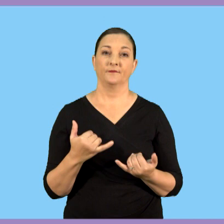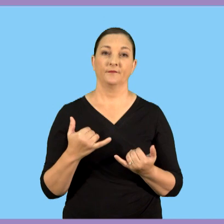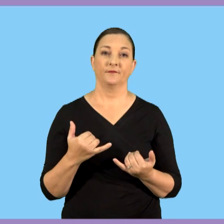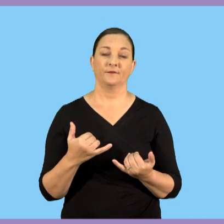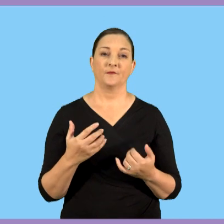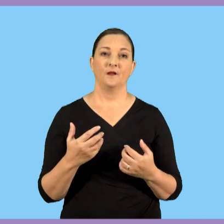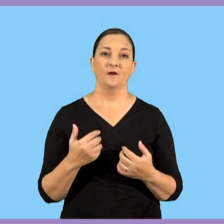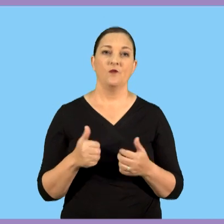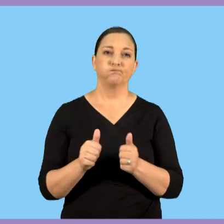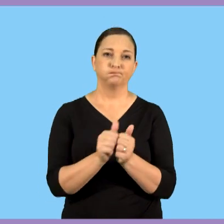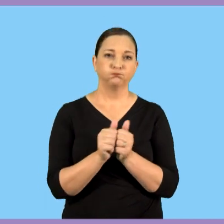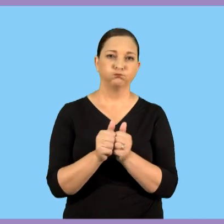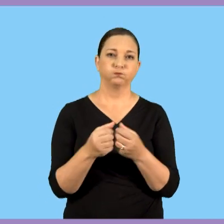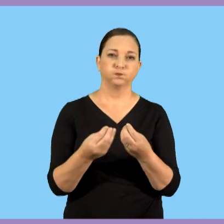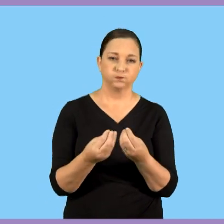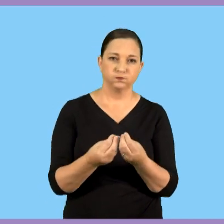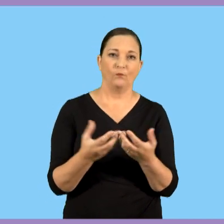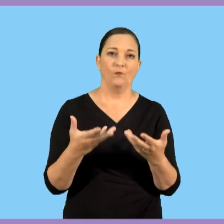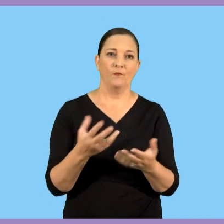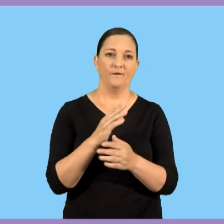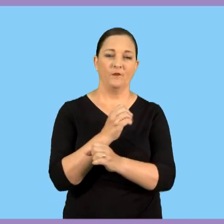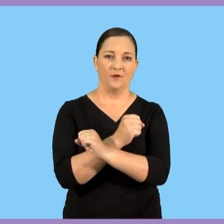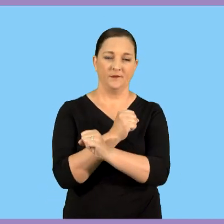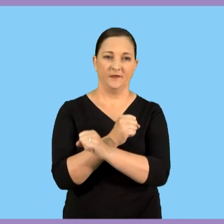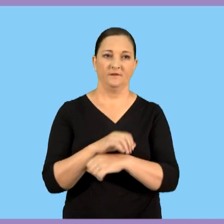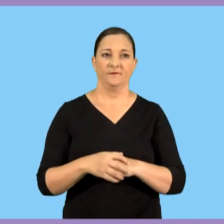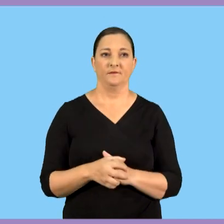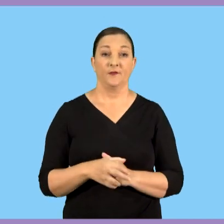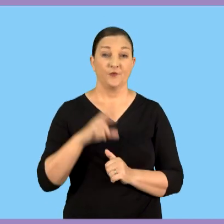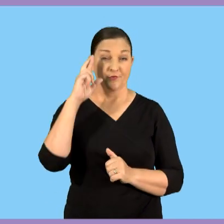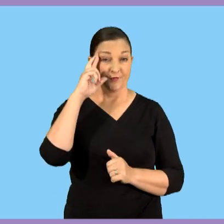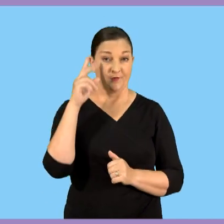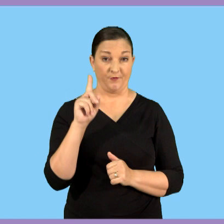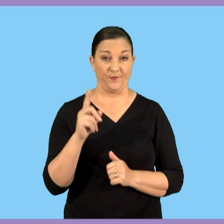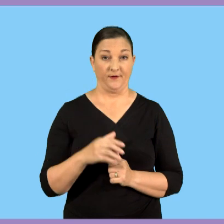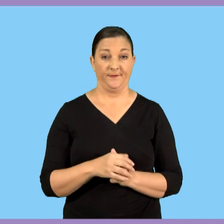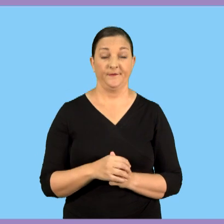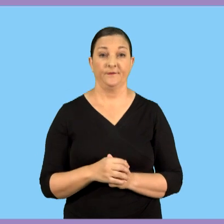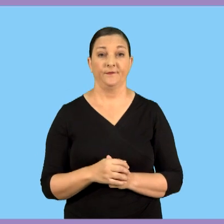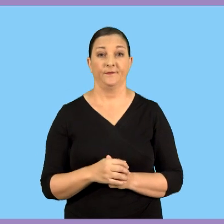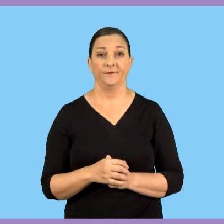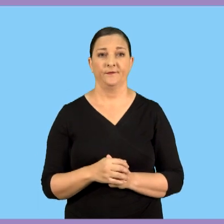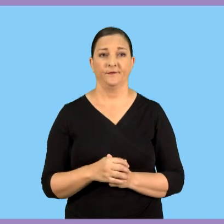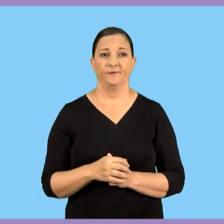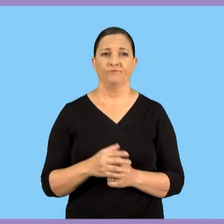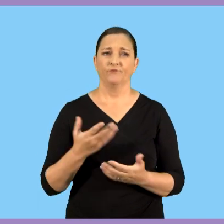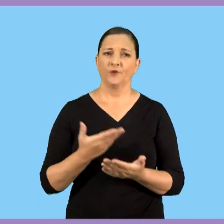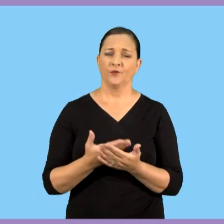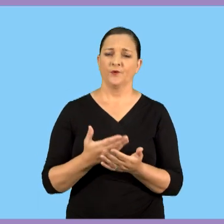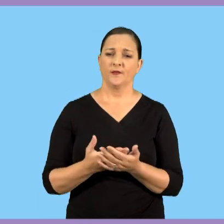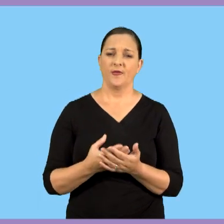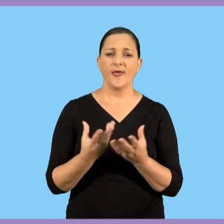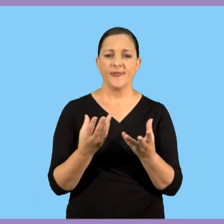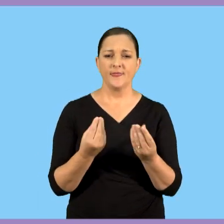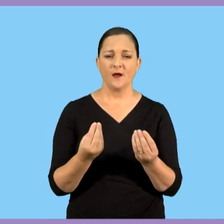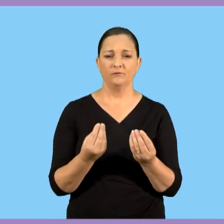What about the associative property of multiplication? Remember, we can choose numbers to